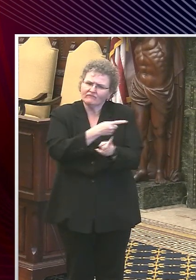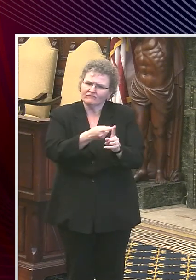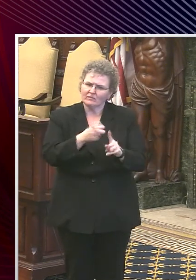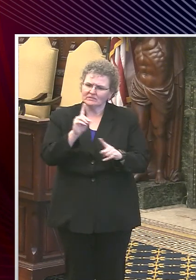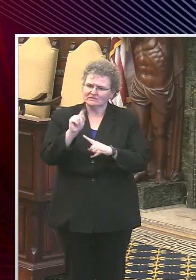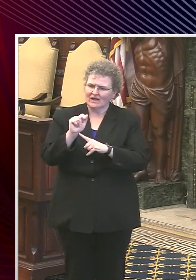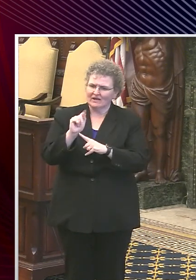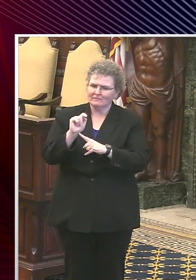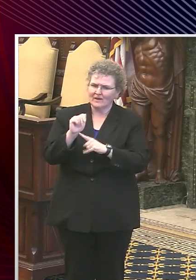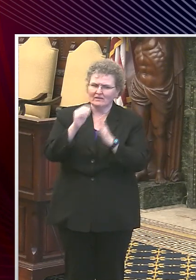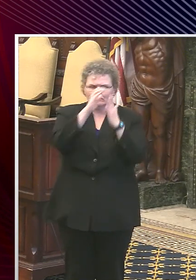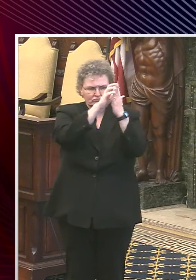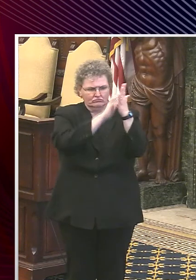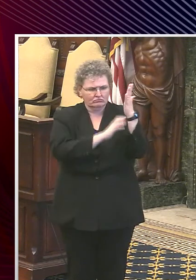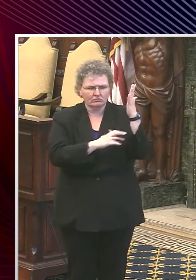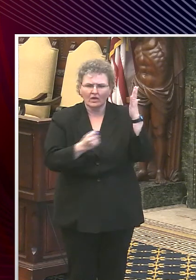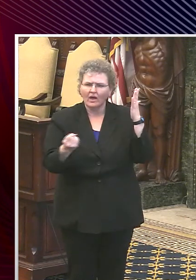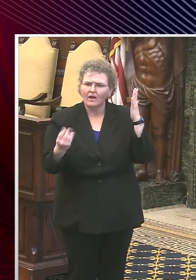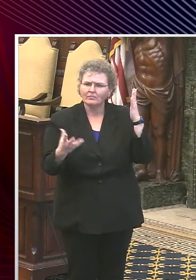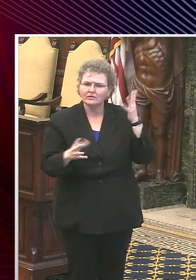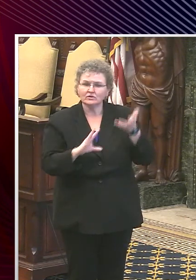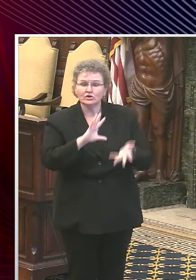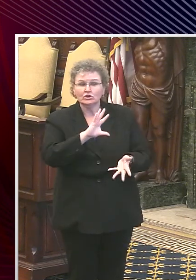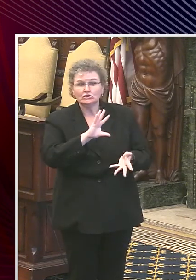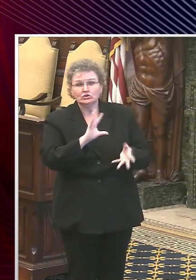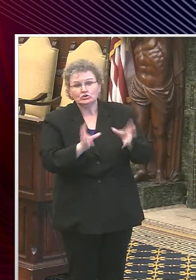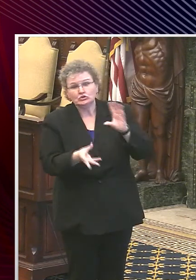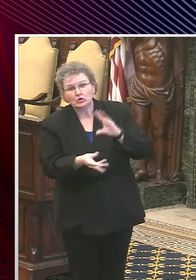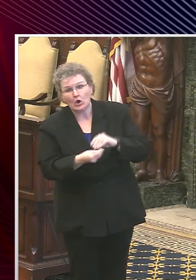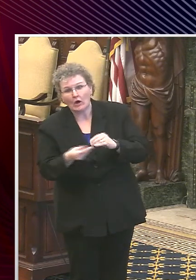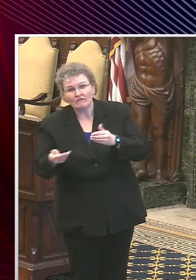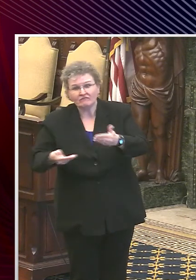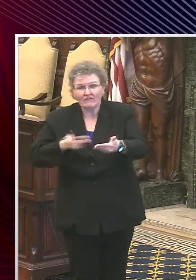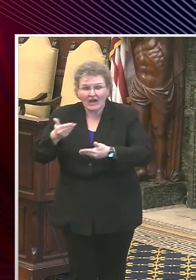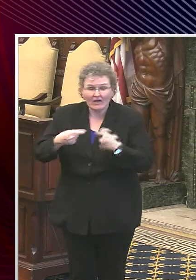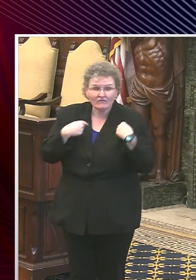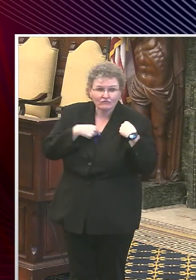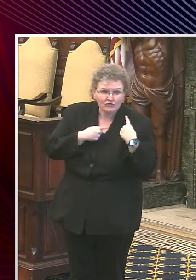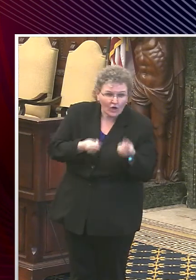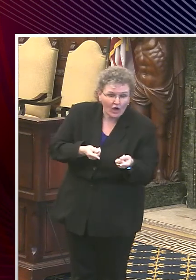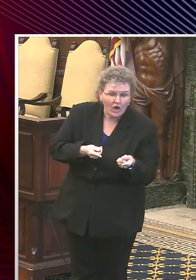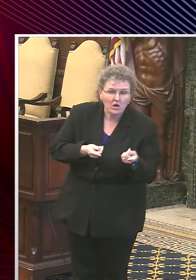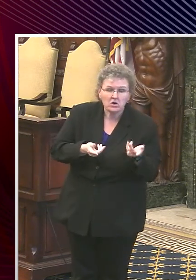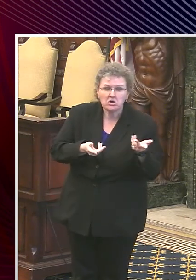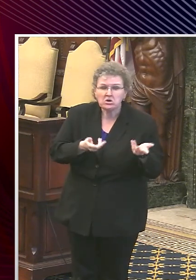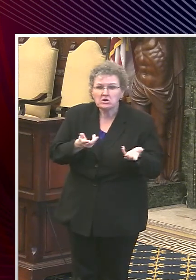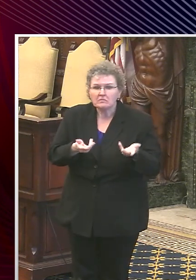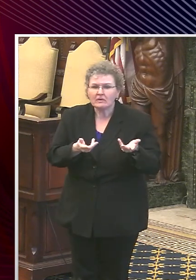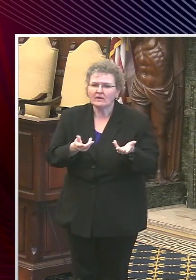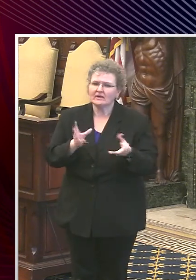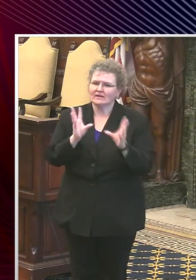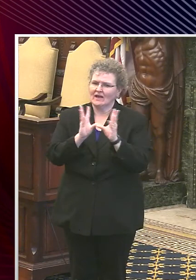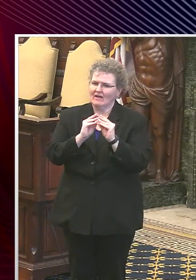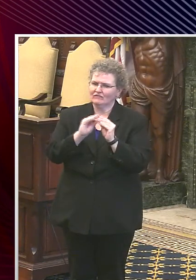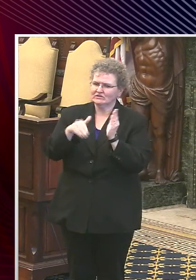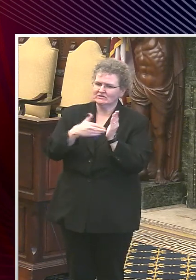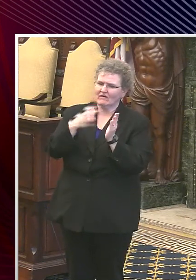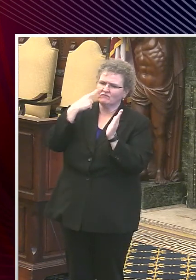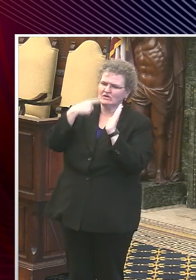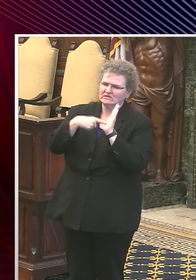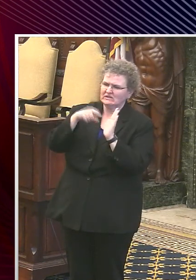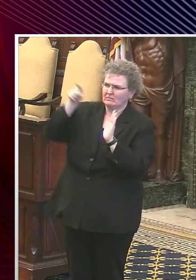far? You mean total across all the different invitations? How about just for the convention center? Why don't we do that? So